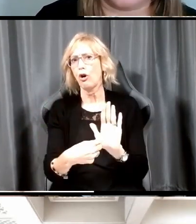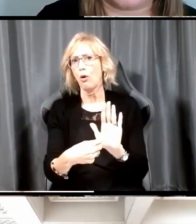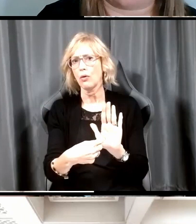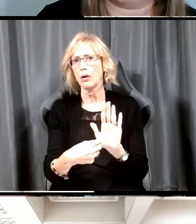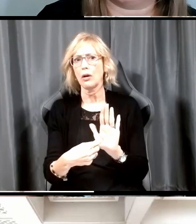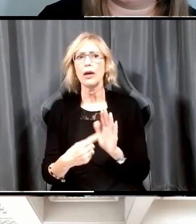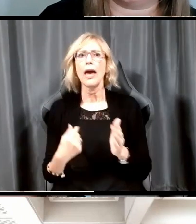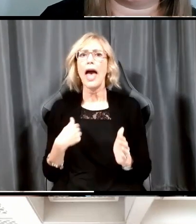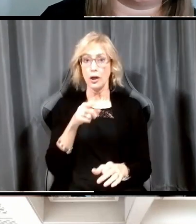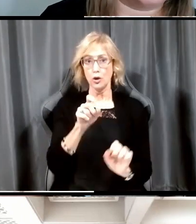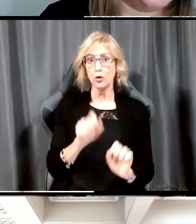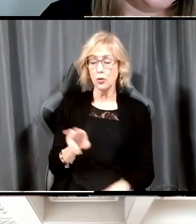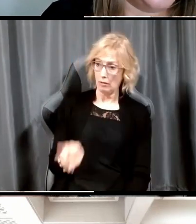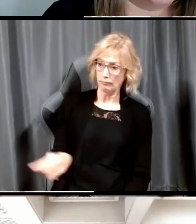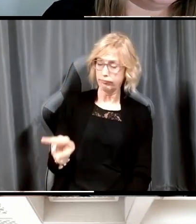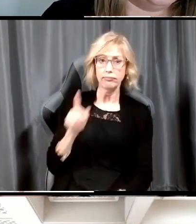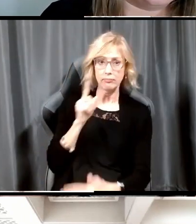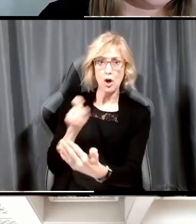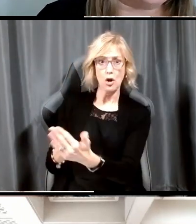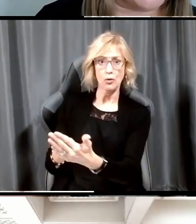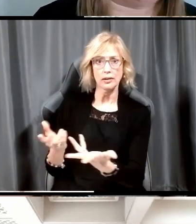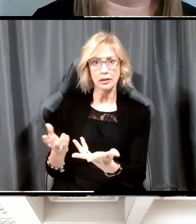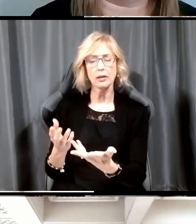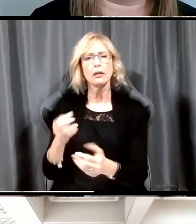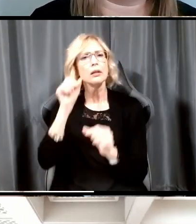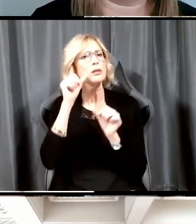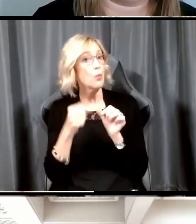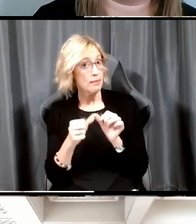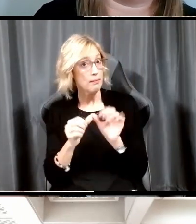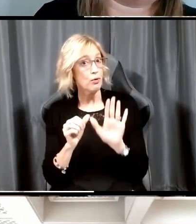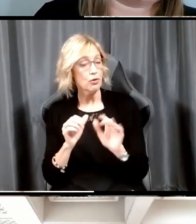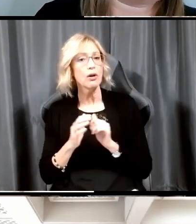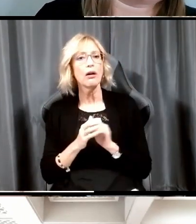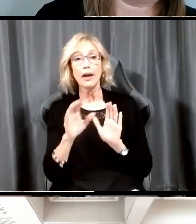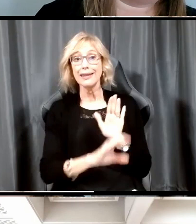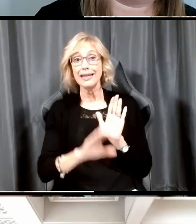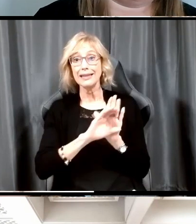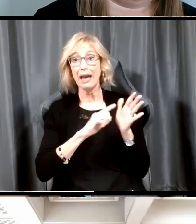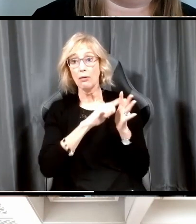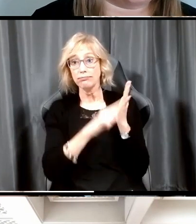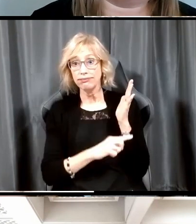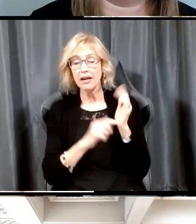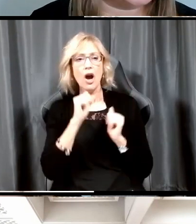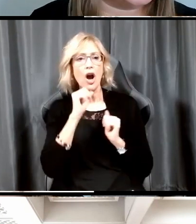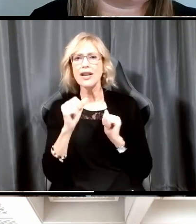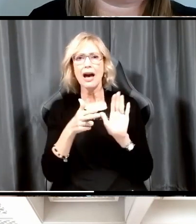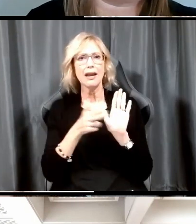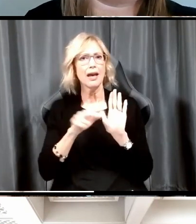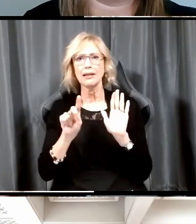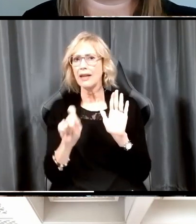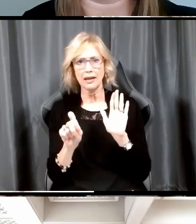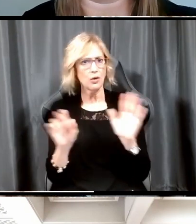they're observable characteristics. So, you know, keep in mind that these characteristics are not a diagnosis.